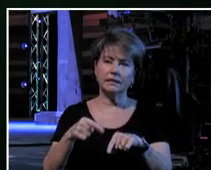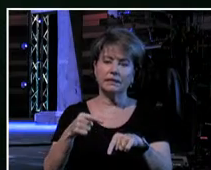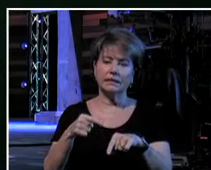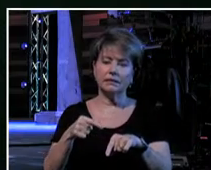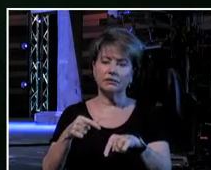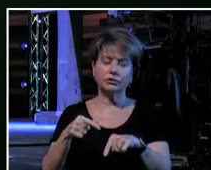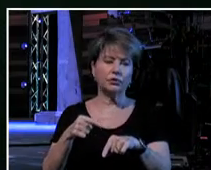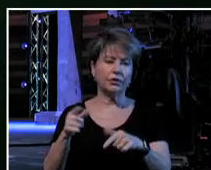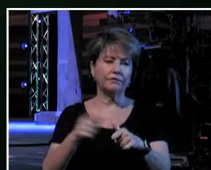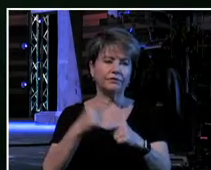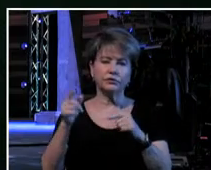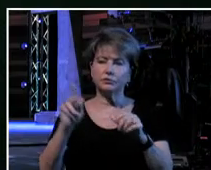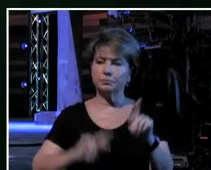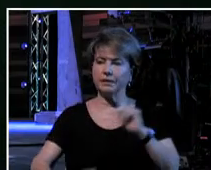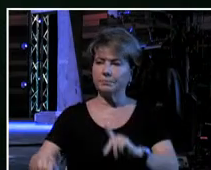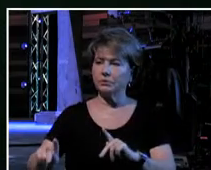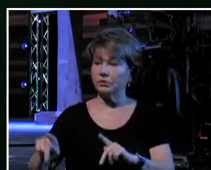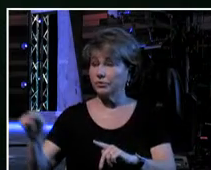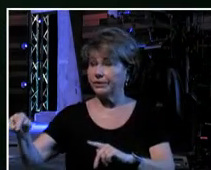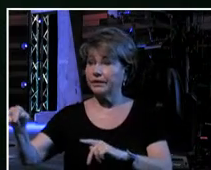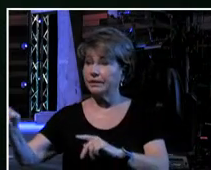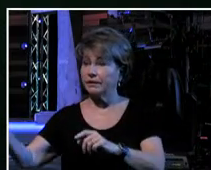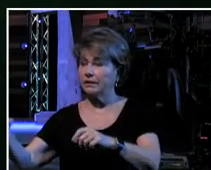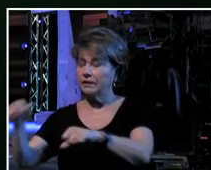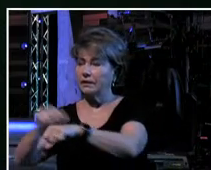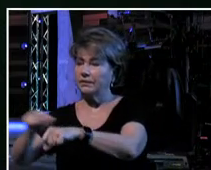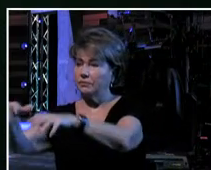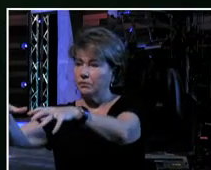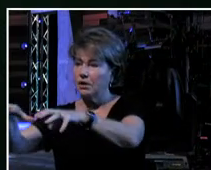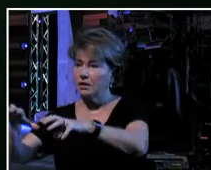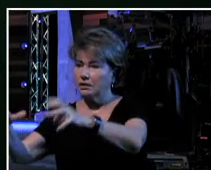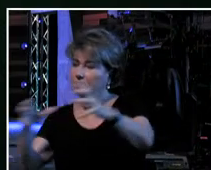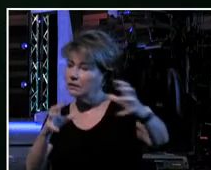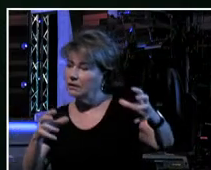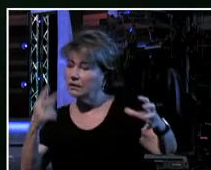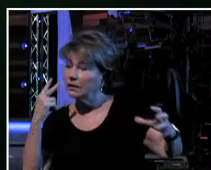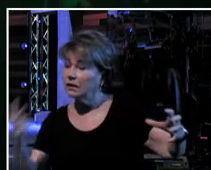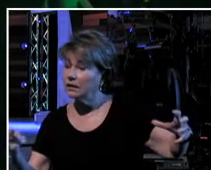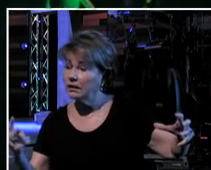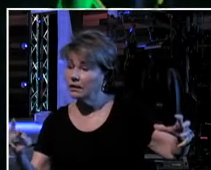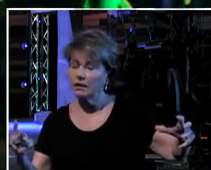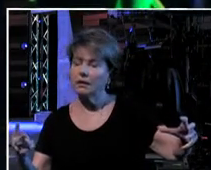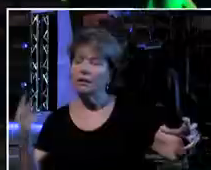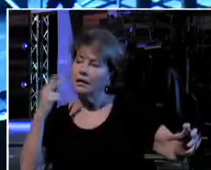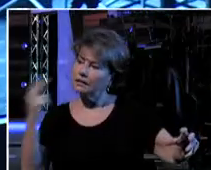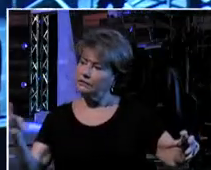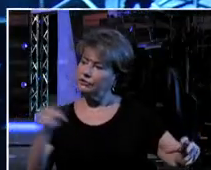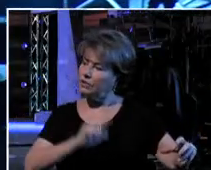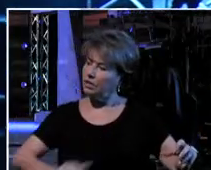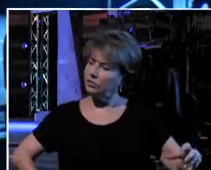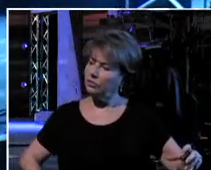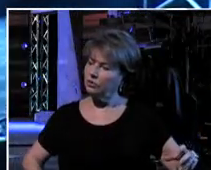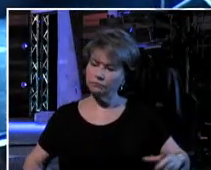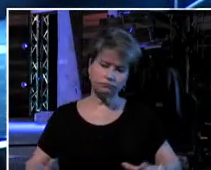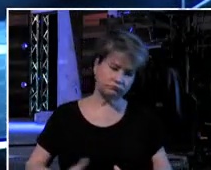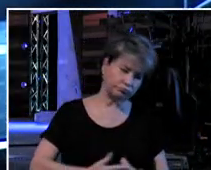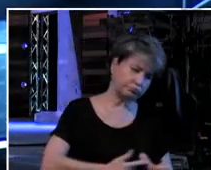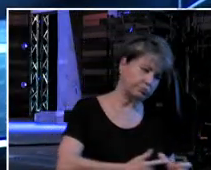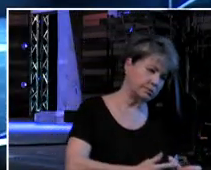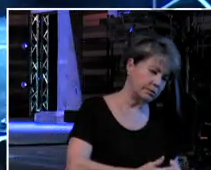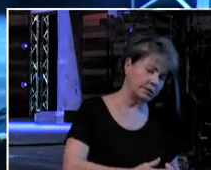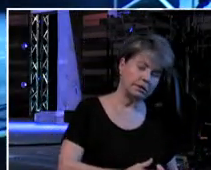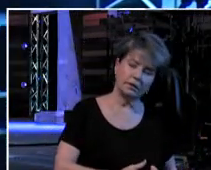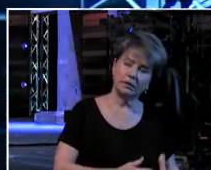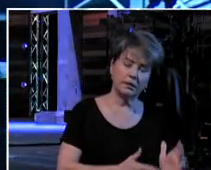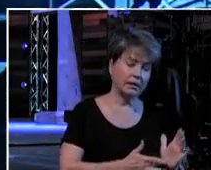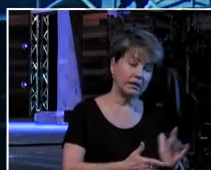Lord, and everything he told her. In the same way that that was happened, Jesus came to the disciples and said this, as